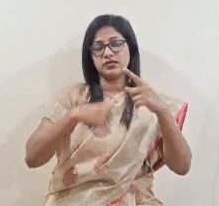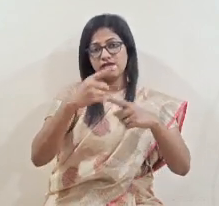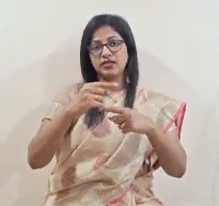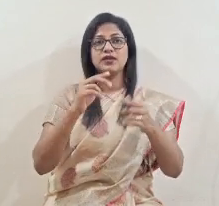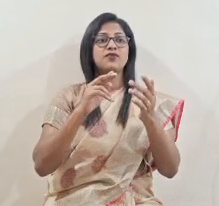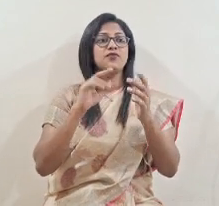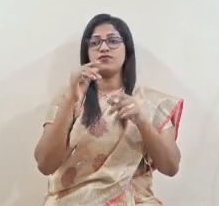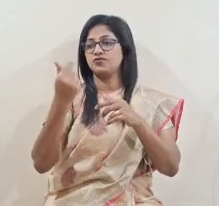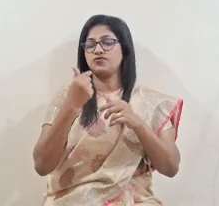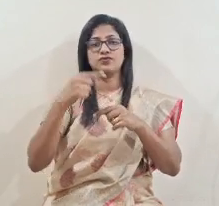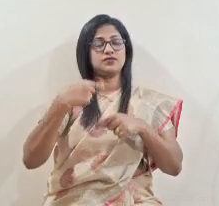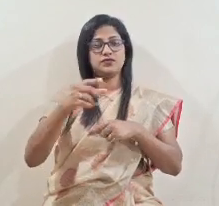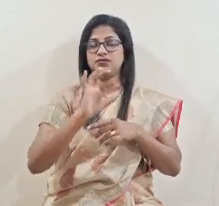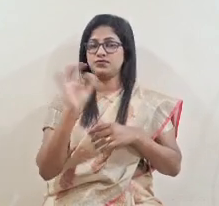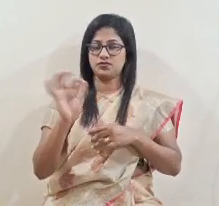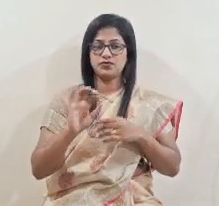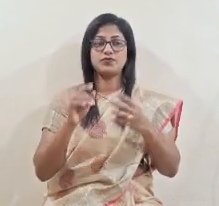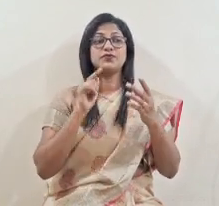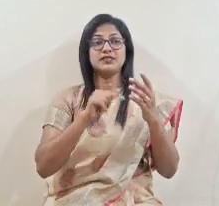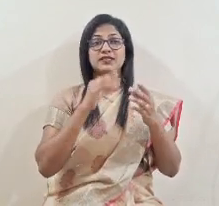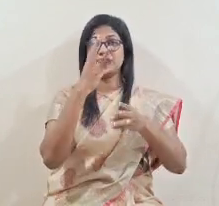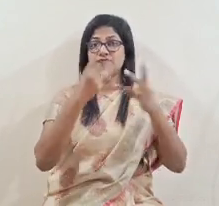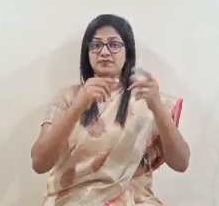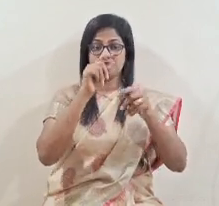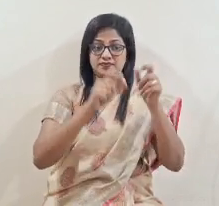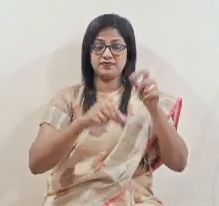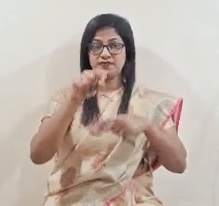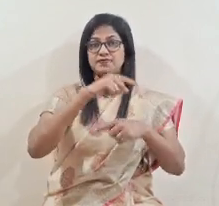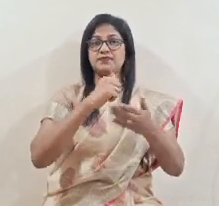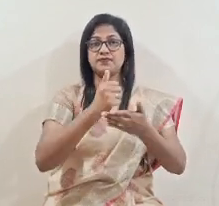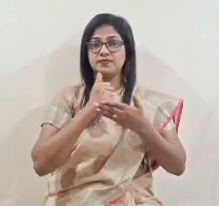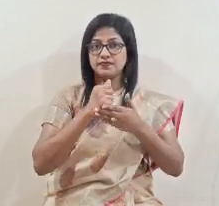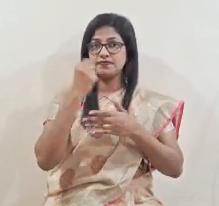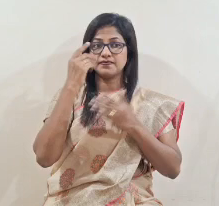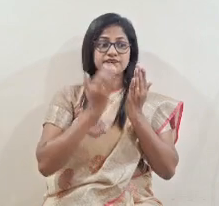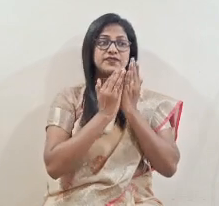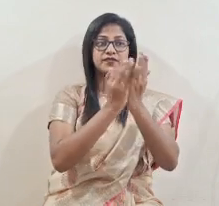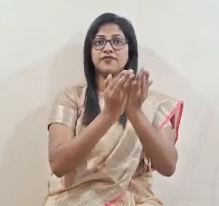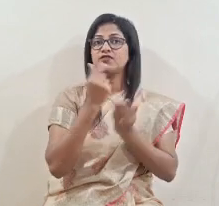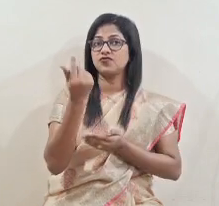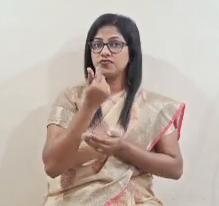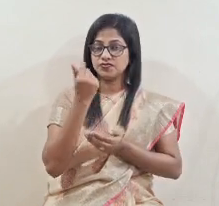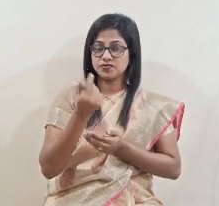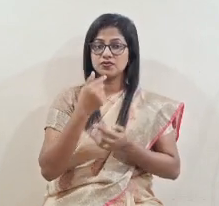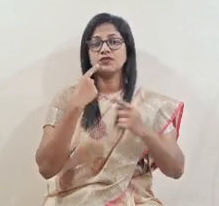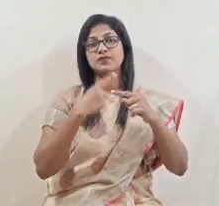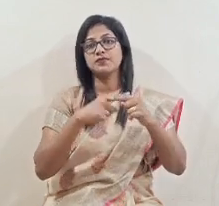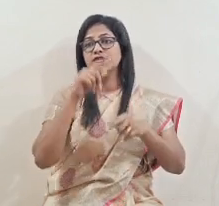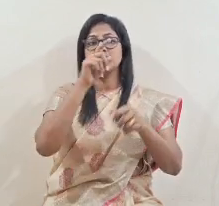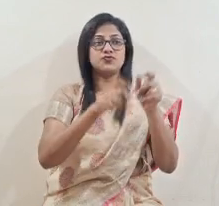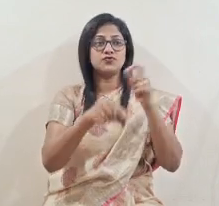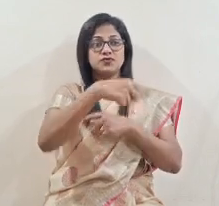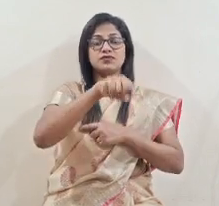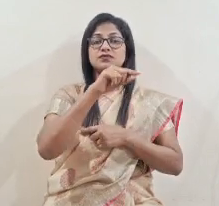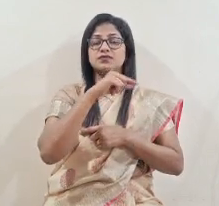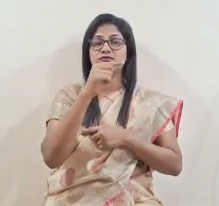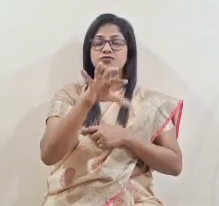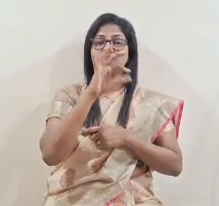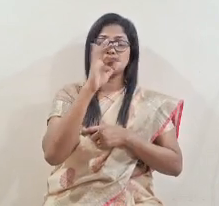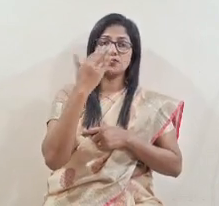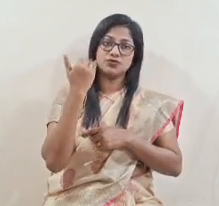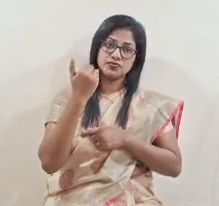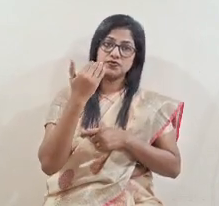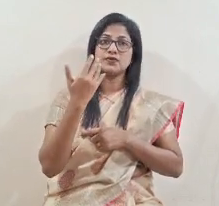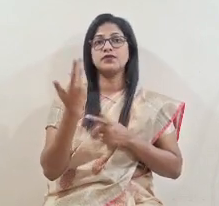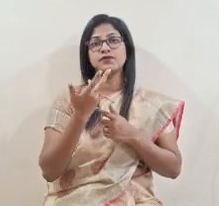users. This parameter will help us understand the ferry usage, and it will help us to know the choices made by the users